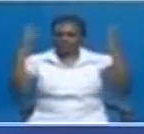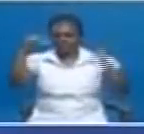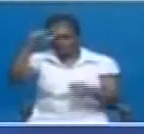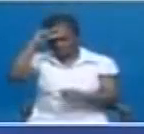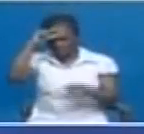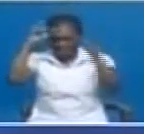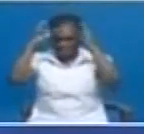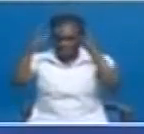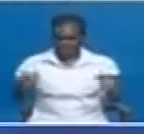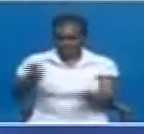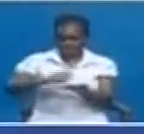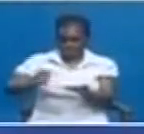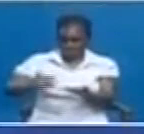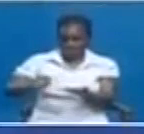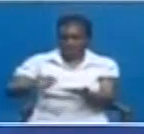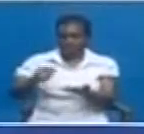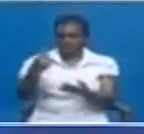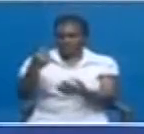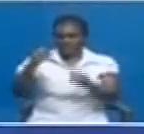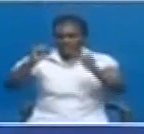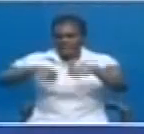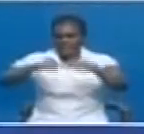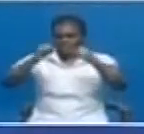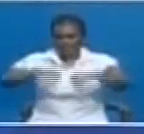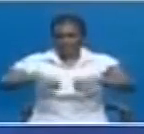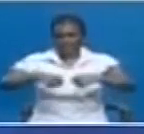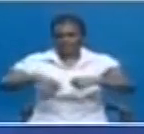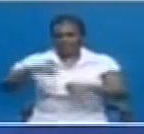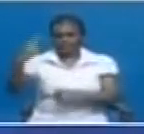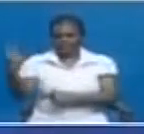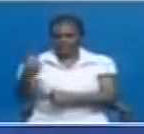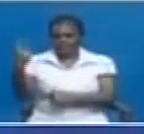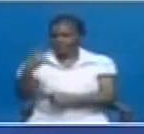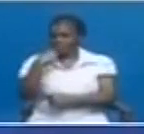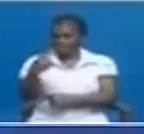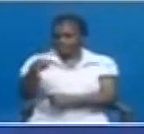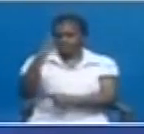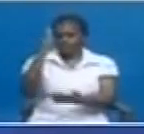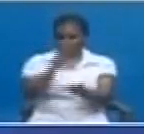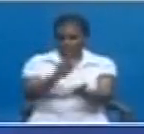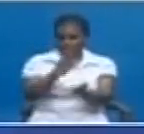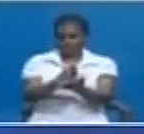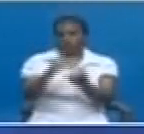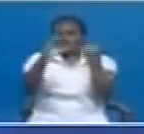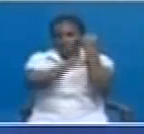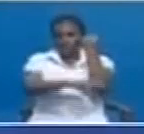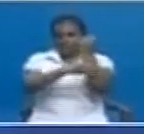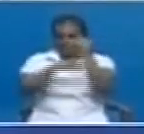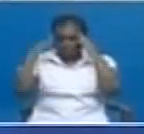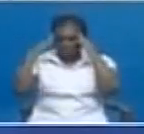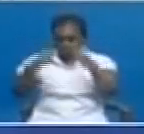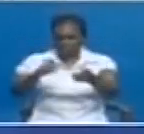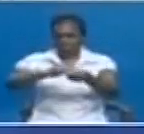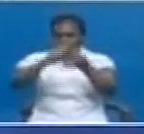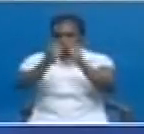government's decision to sign two simultaneous IMF standby agreements in February, saying it was proof of the country's commitment to structural